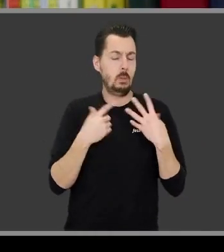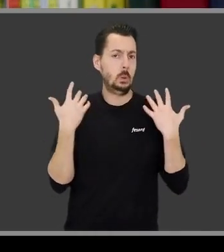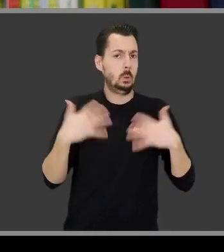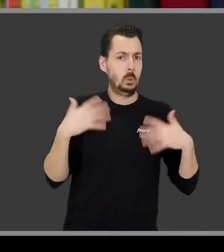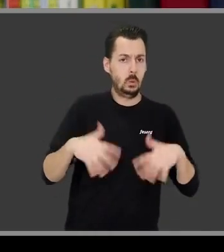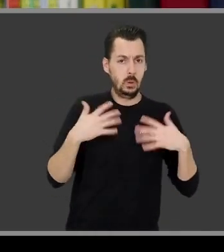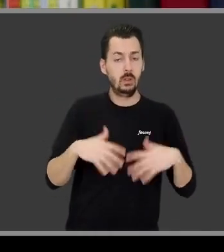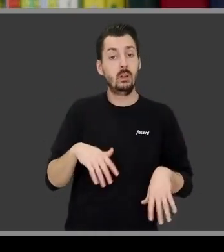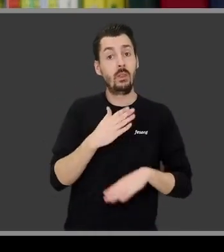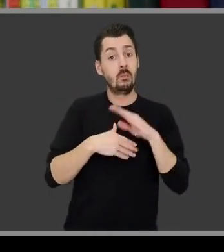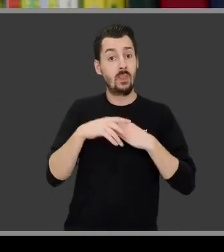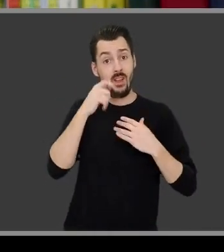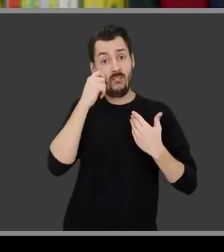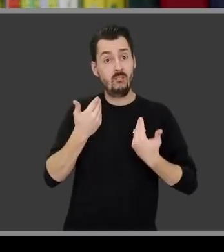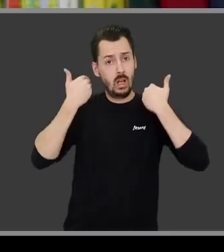severe.